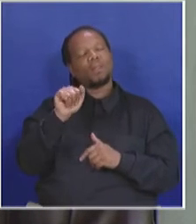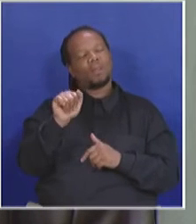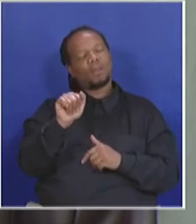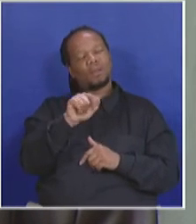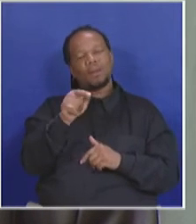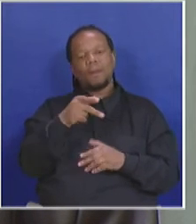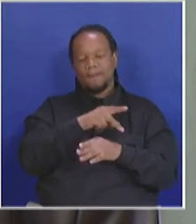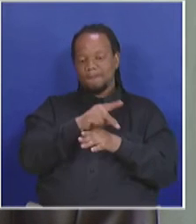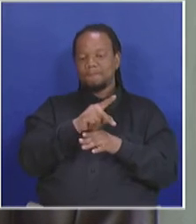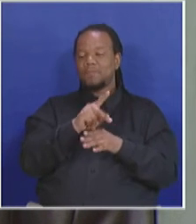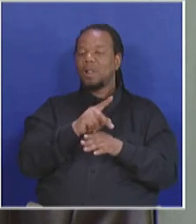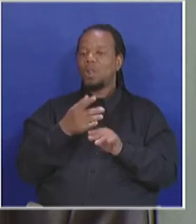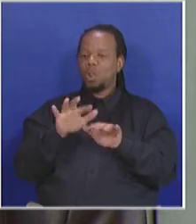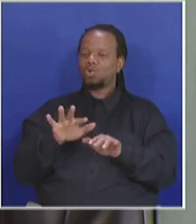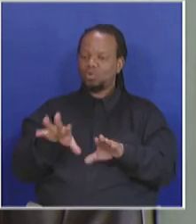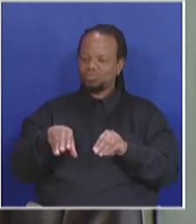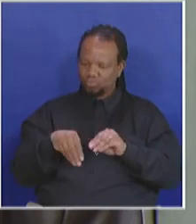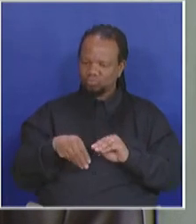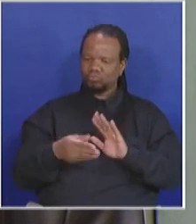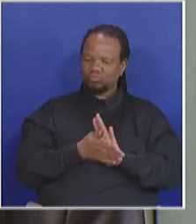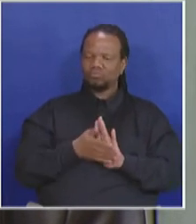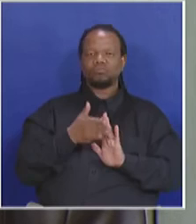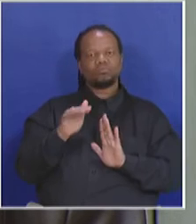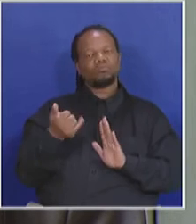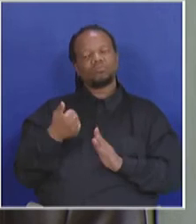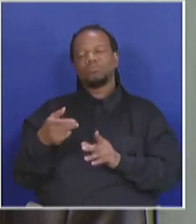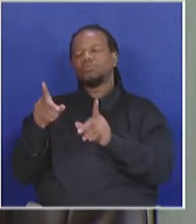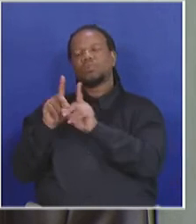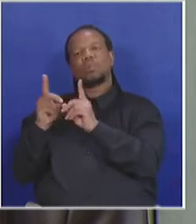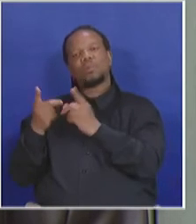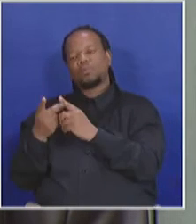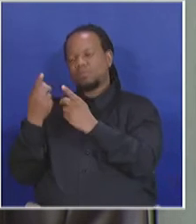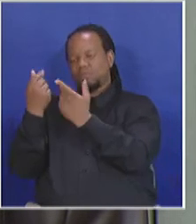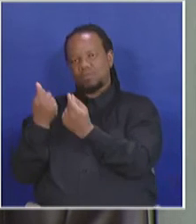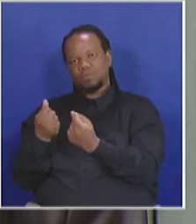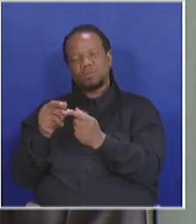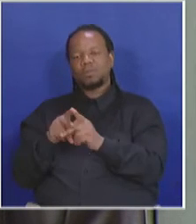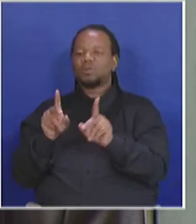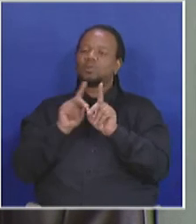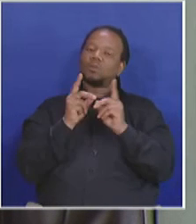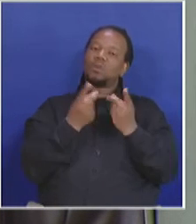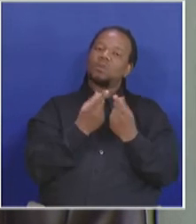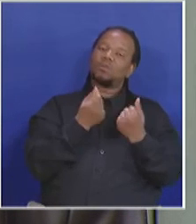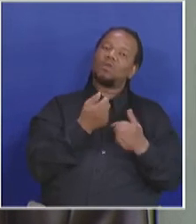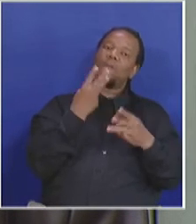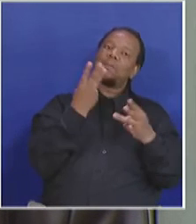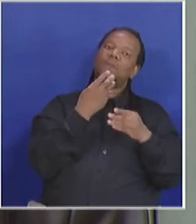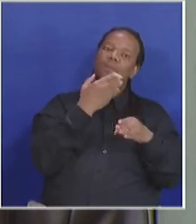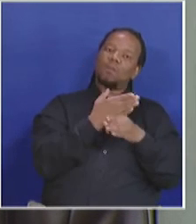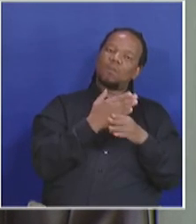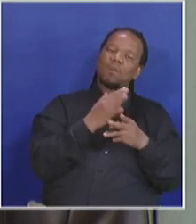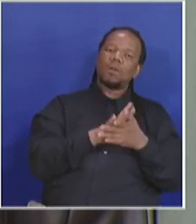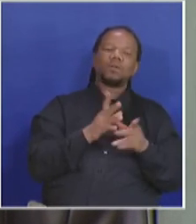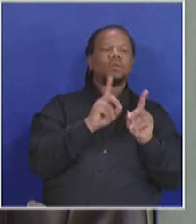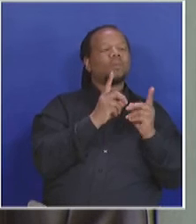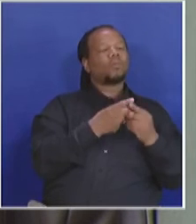The provincial government, through Provincial Department of Finance and the Provincial Department of Public Works, Roads and Transport, had